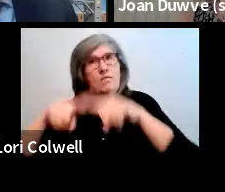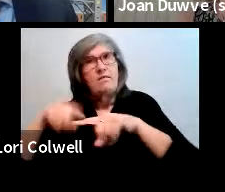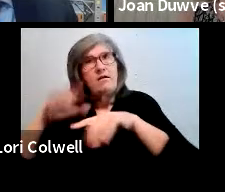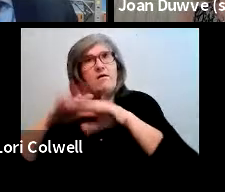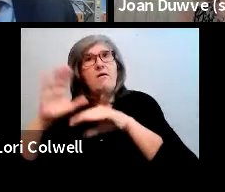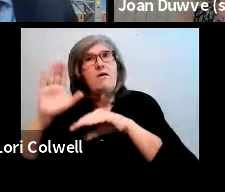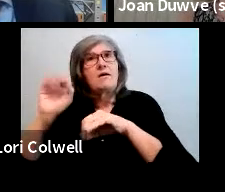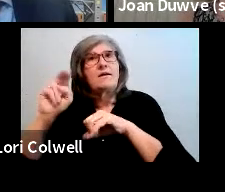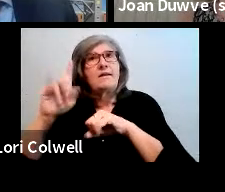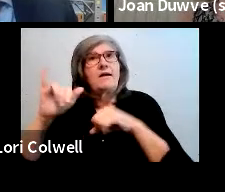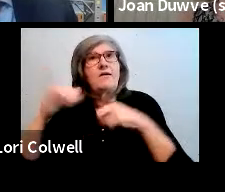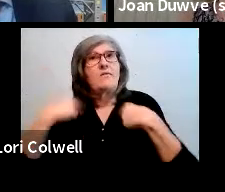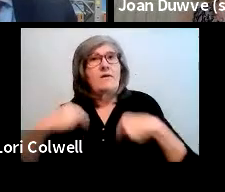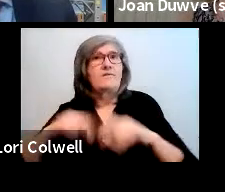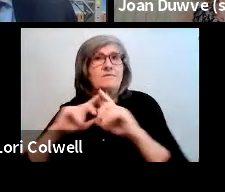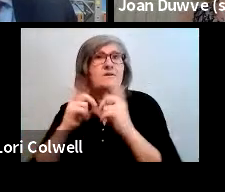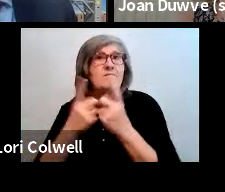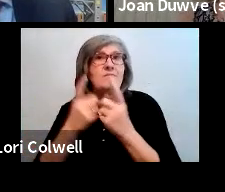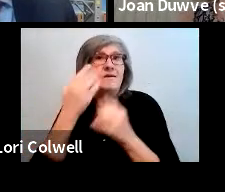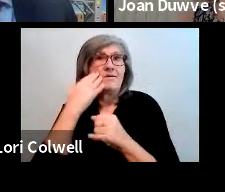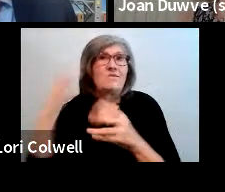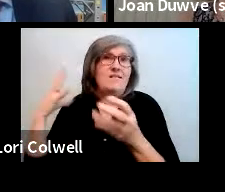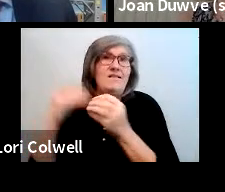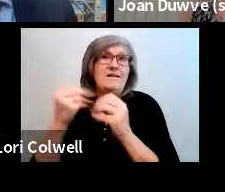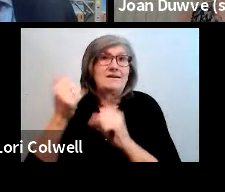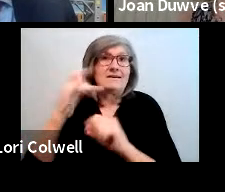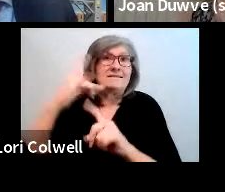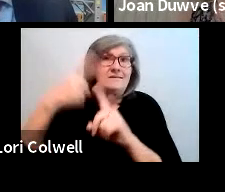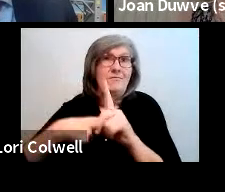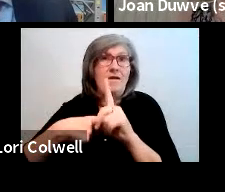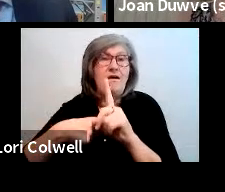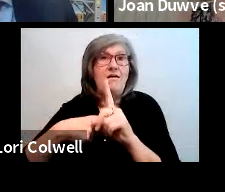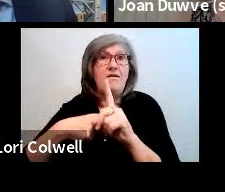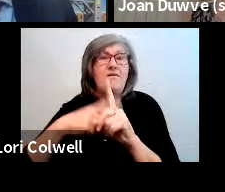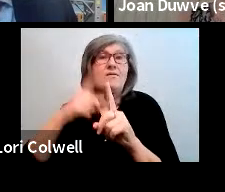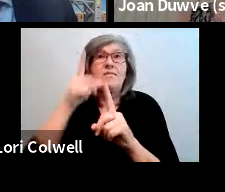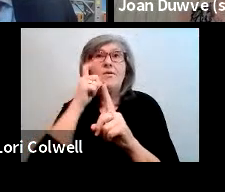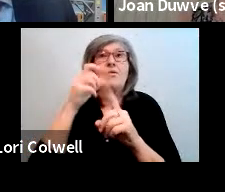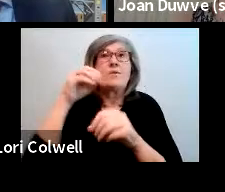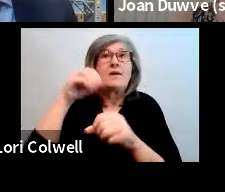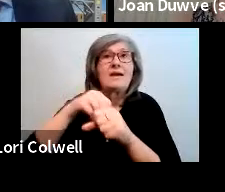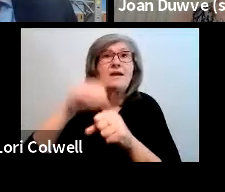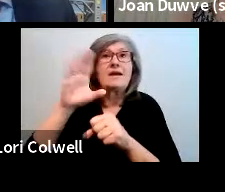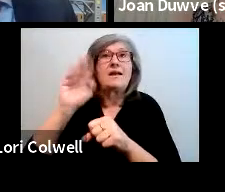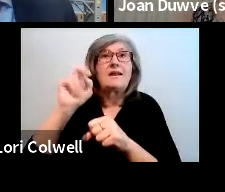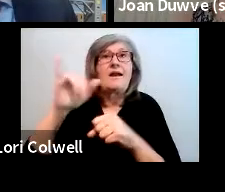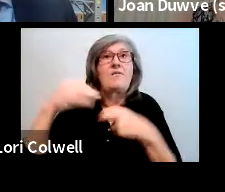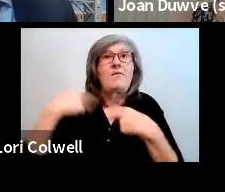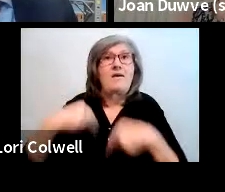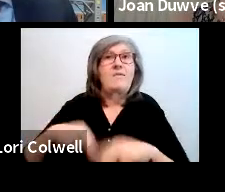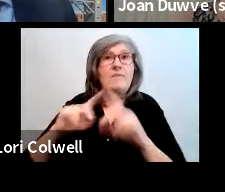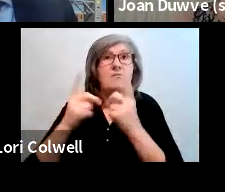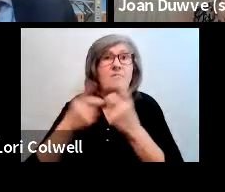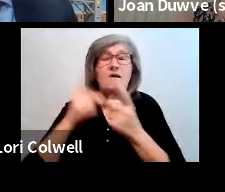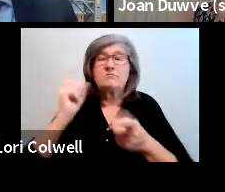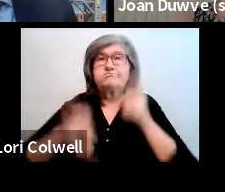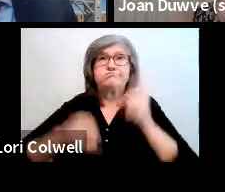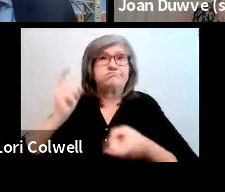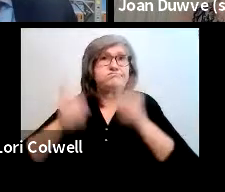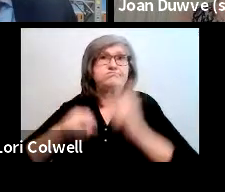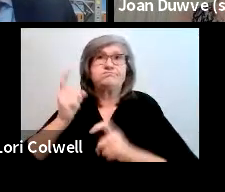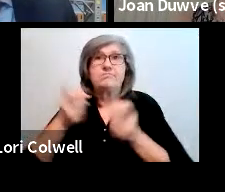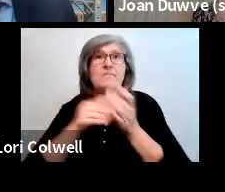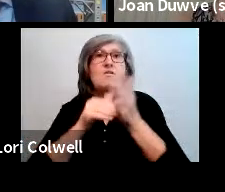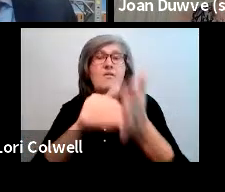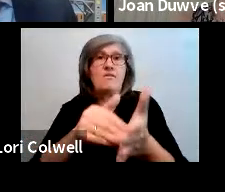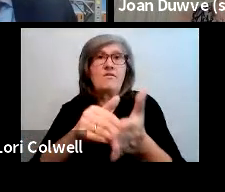you know, throughout the last 18 months, those have changed a lot in our rural parts of the state. And so